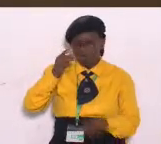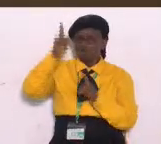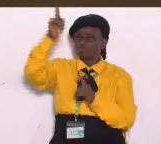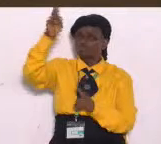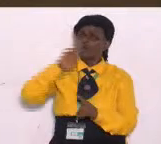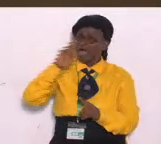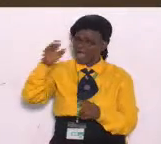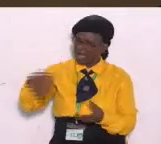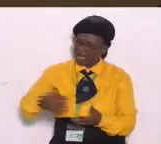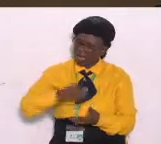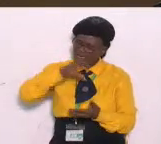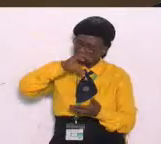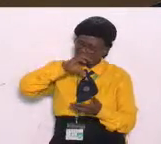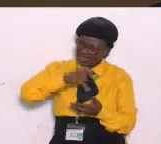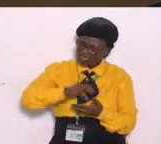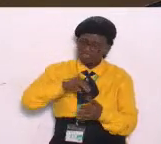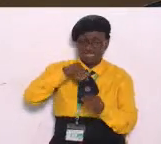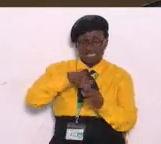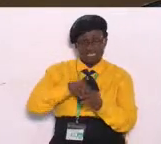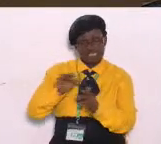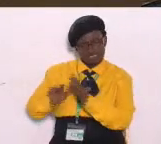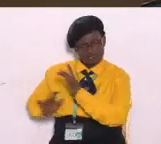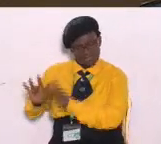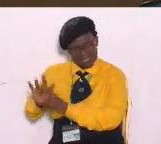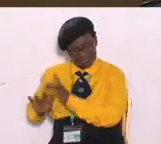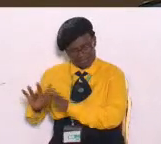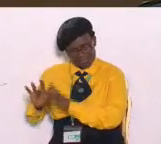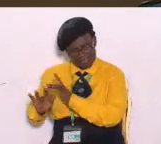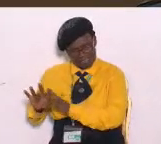rich in mercy.